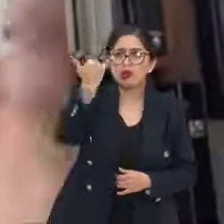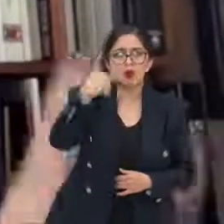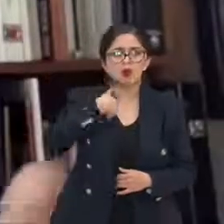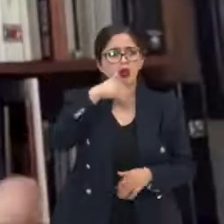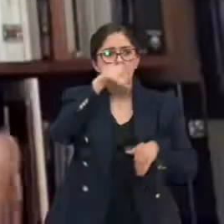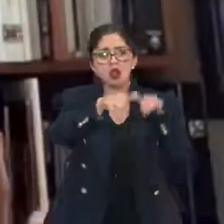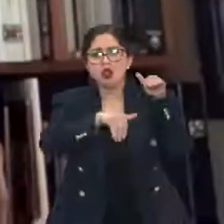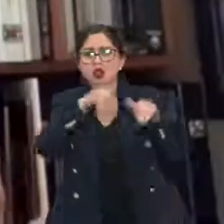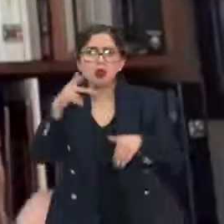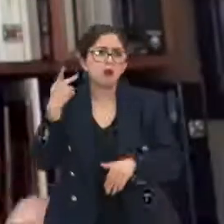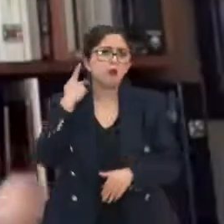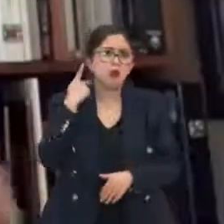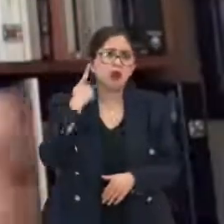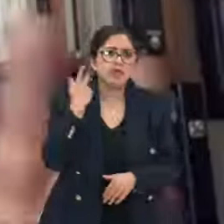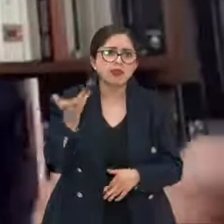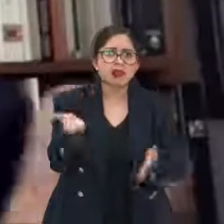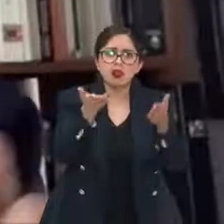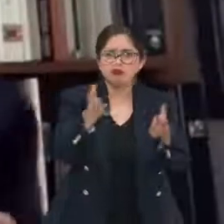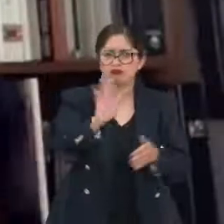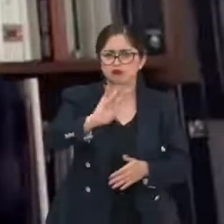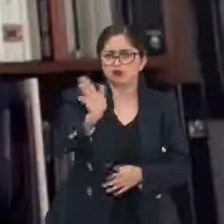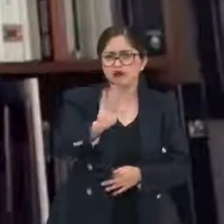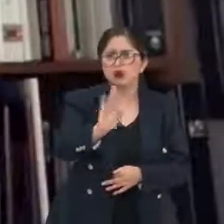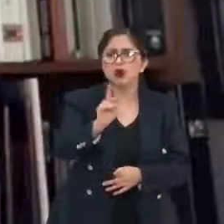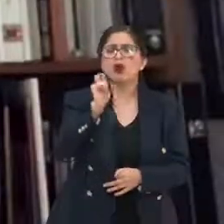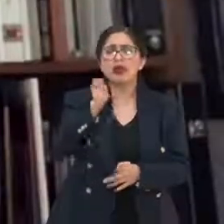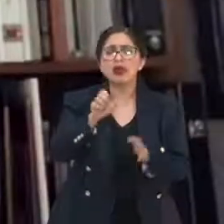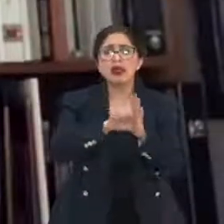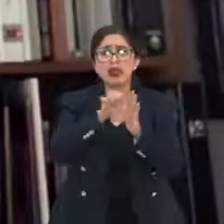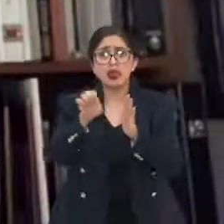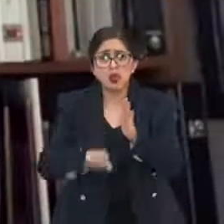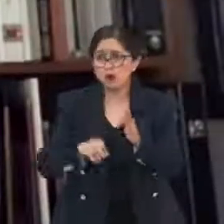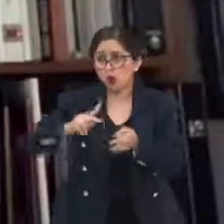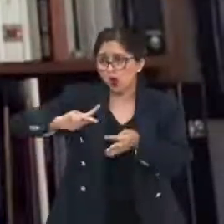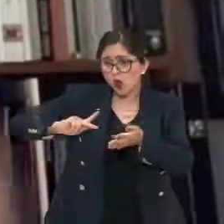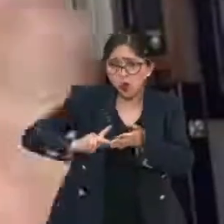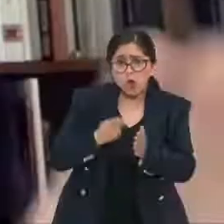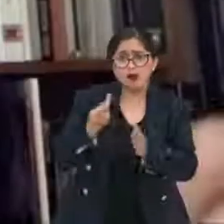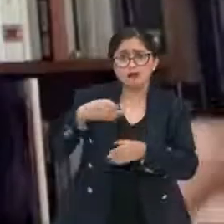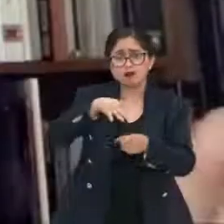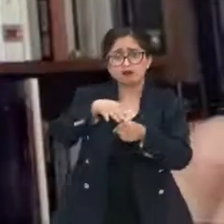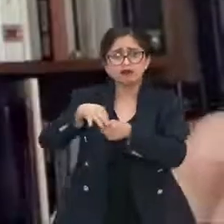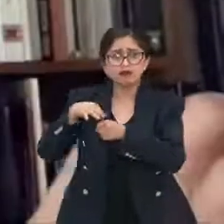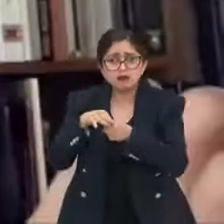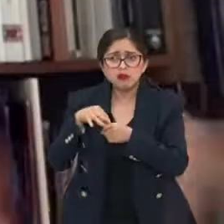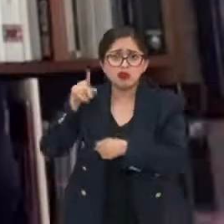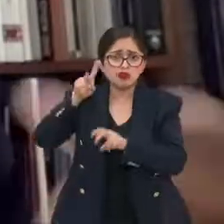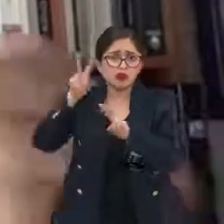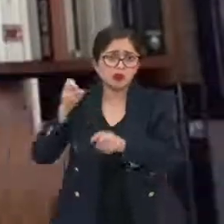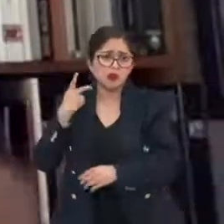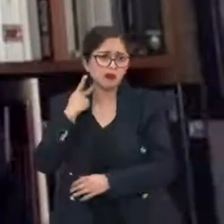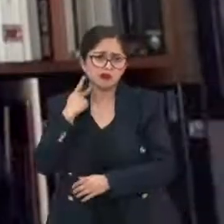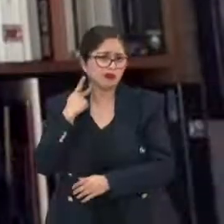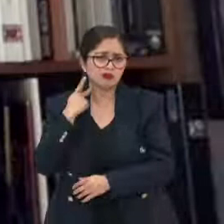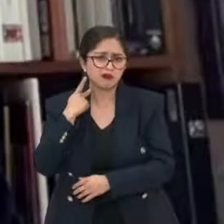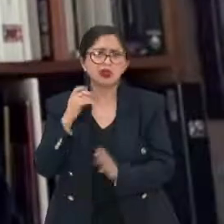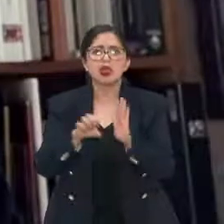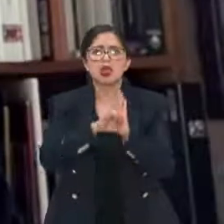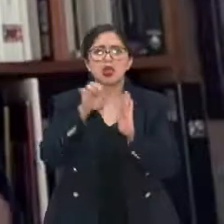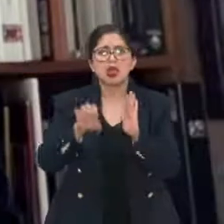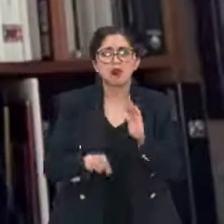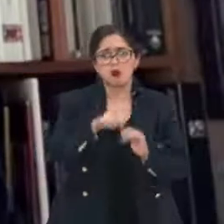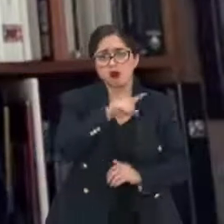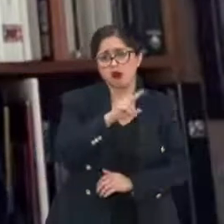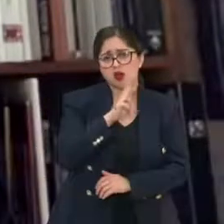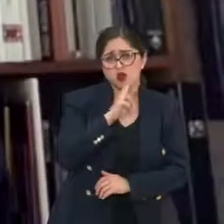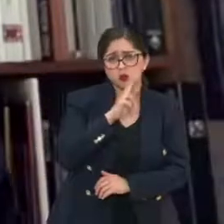done this description in order to do a campaigning or whatever. No, this is the theory.